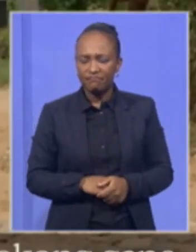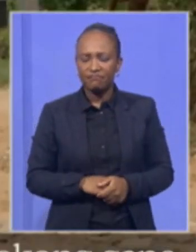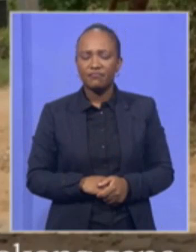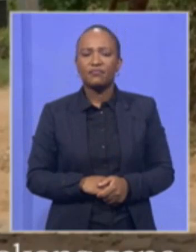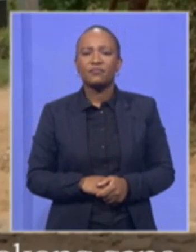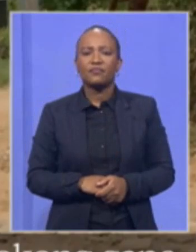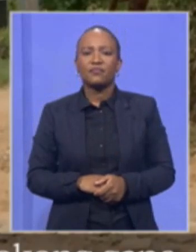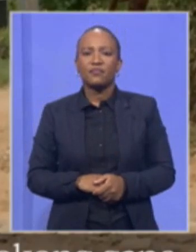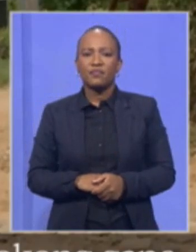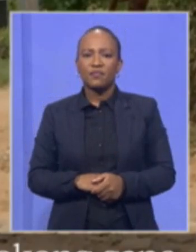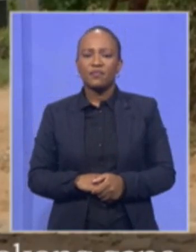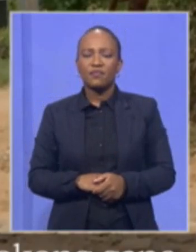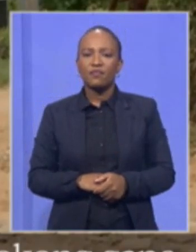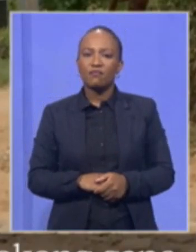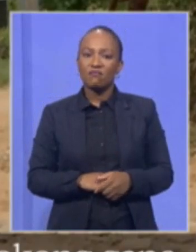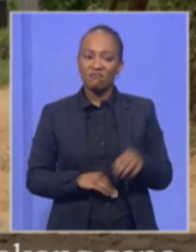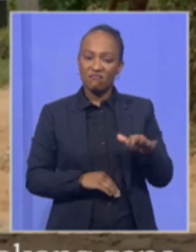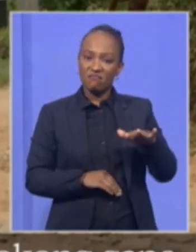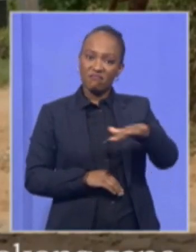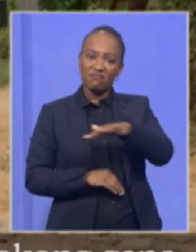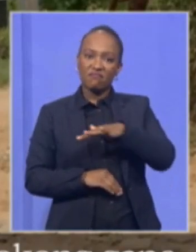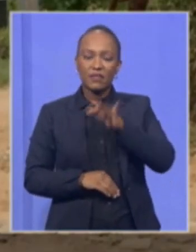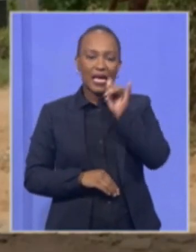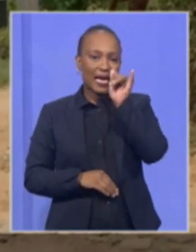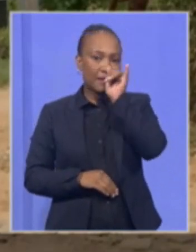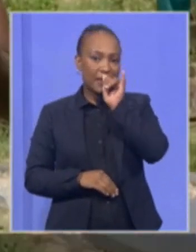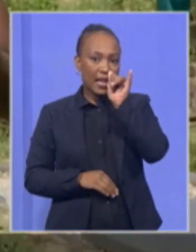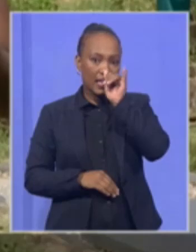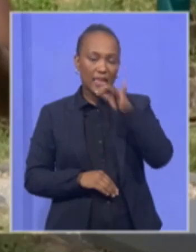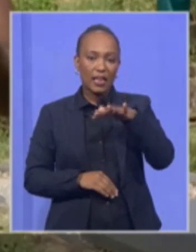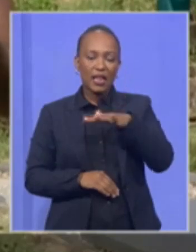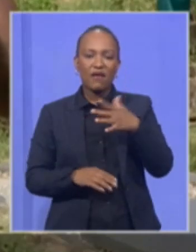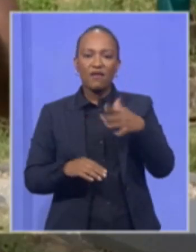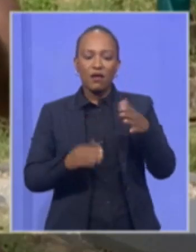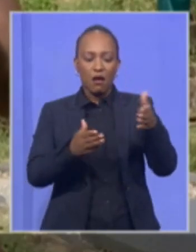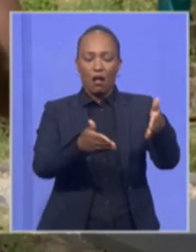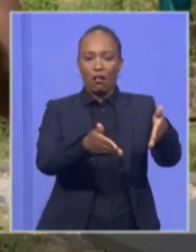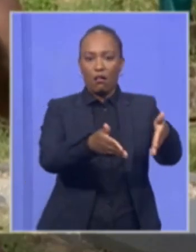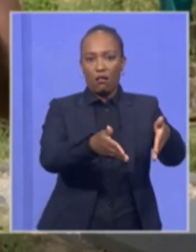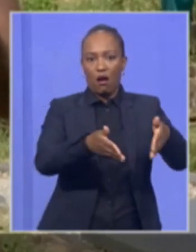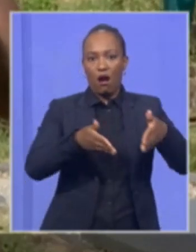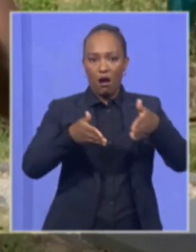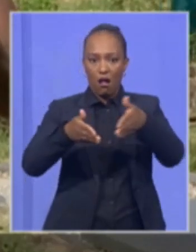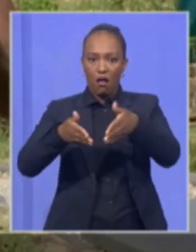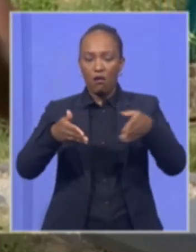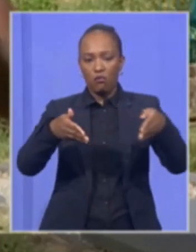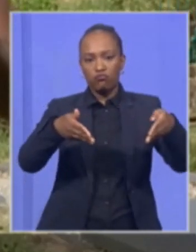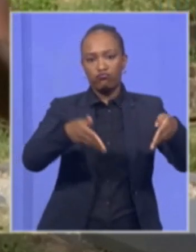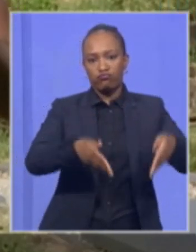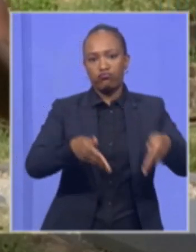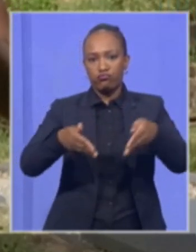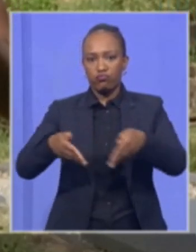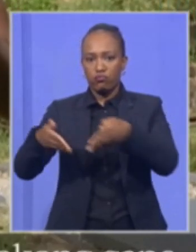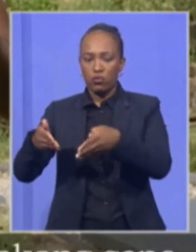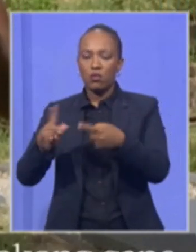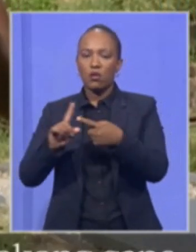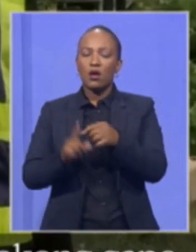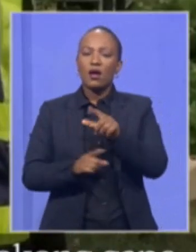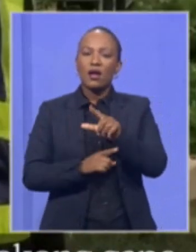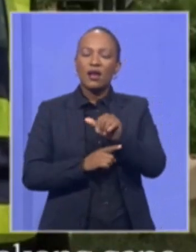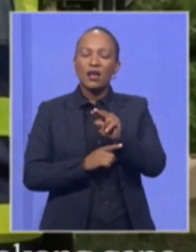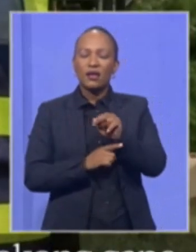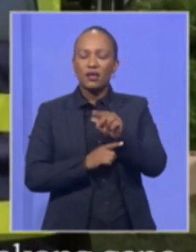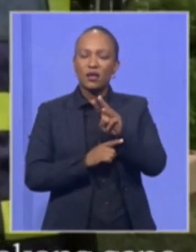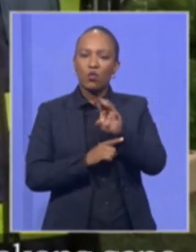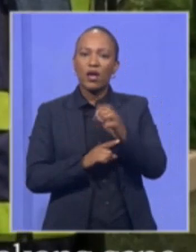Disenyi tikologong ya Schoemanstal di sentše mabitla a lefelong leo. Lebitla la monna wa Lindiwe Madubani le ile la epiwa ka Labohlano le